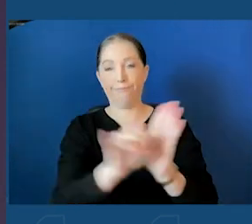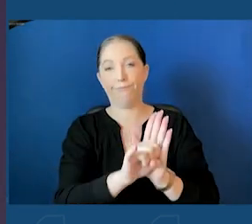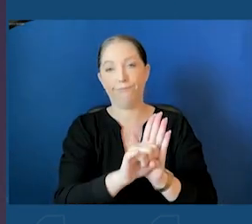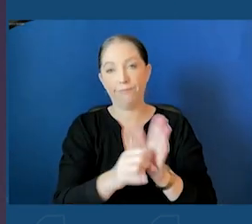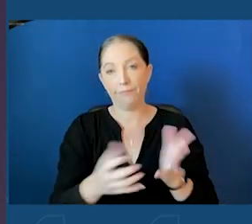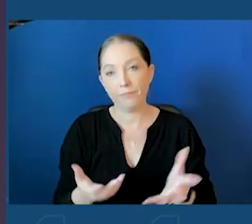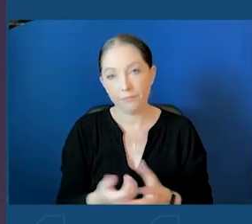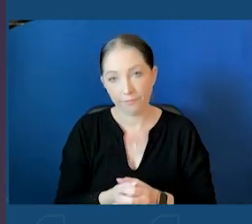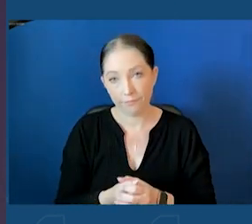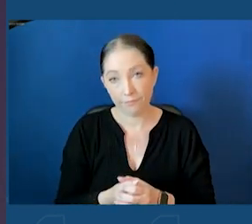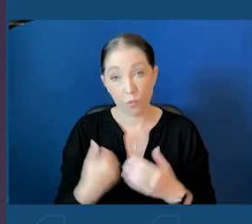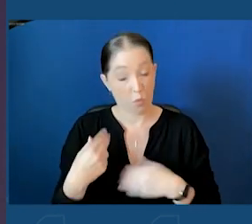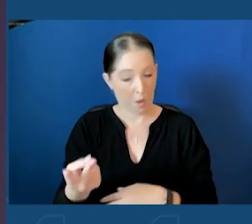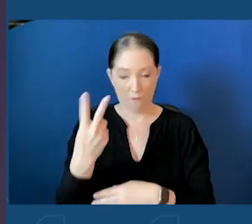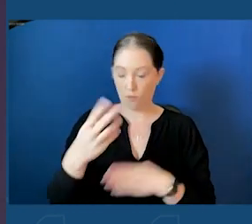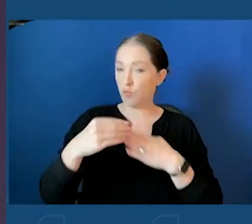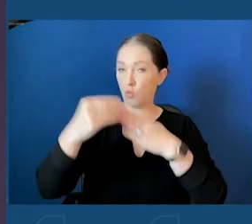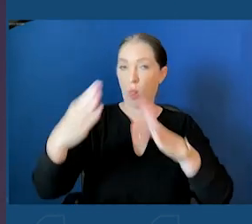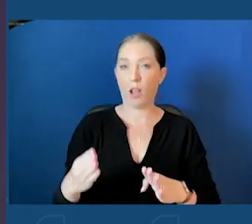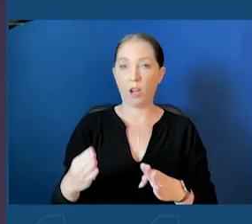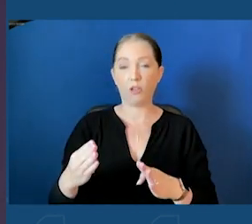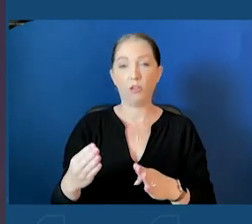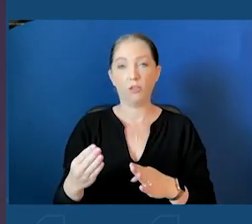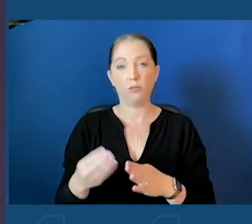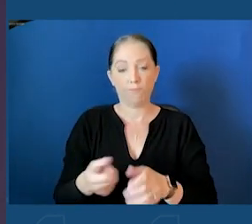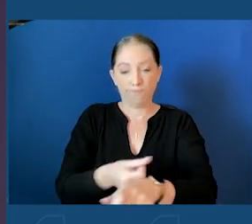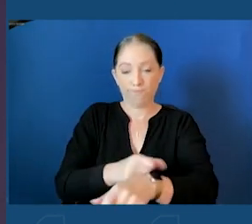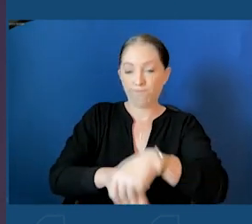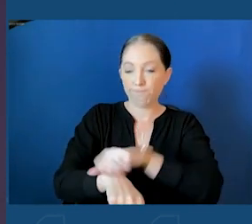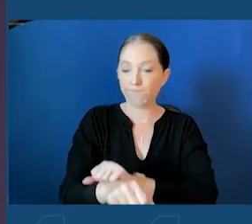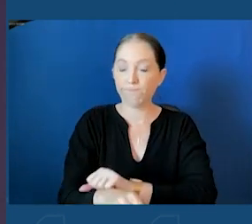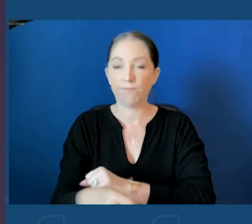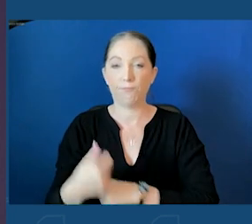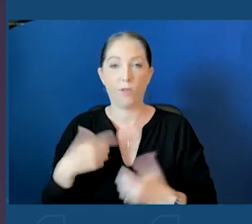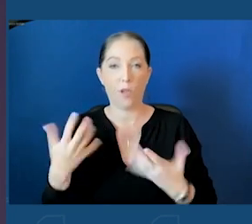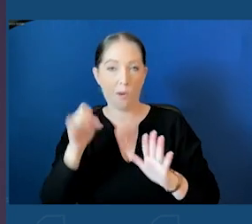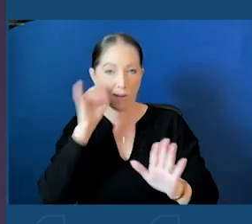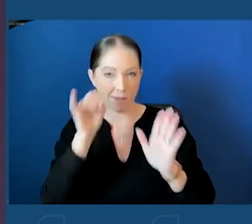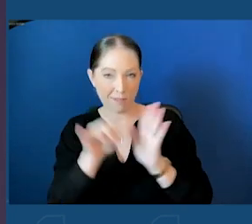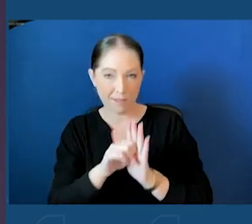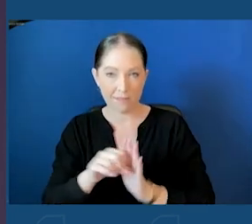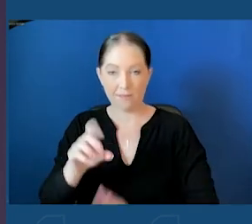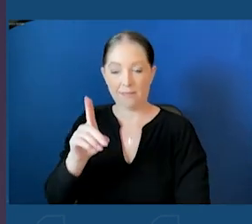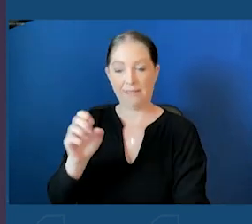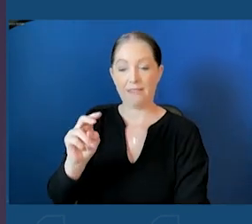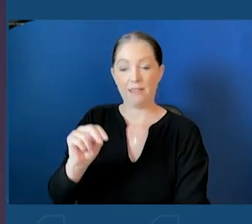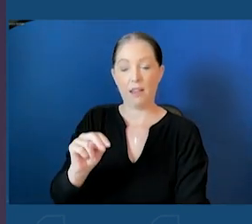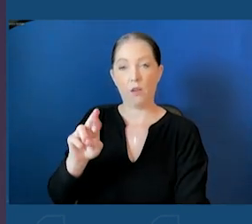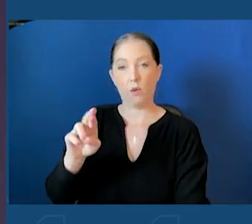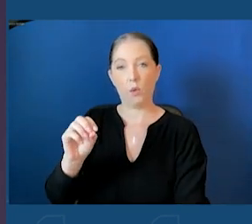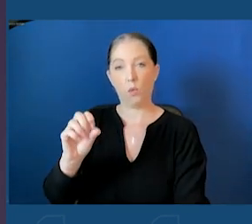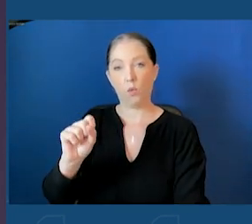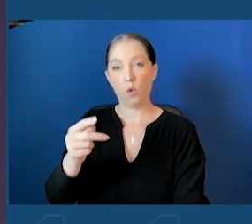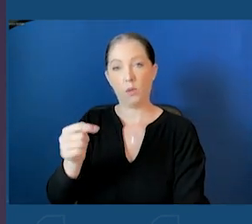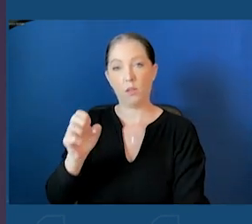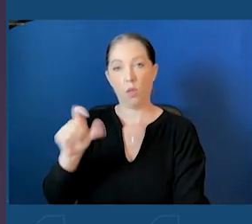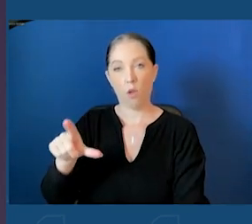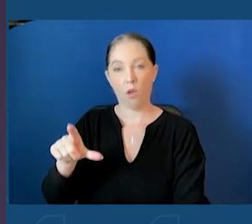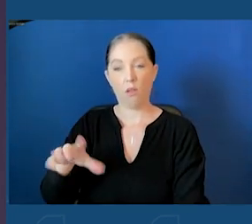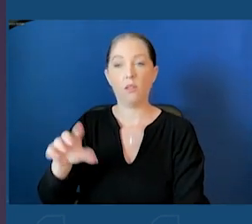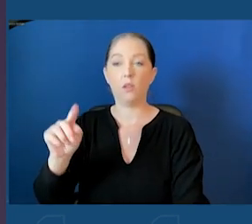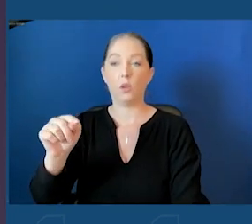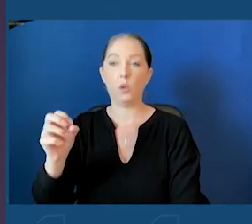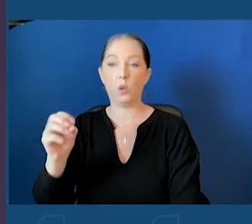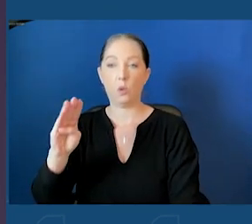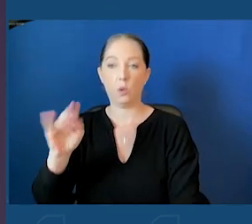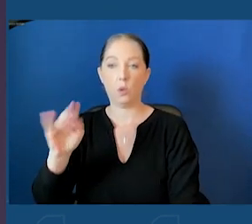two leaders step up. I identified them at the front end. Assembly Member Dan Rosenthal, Senator Toby Stavisky said